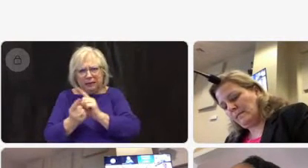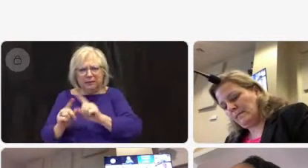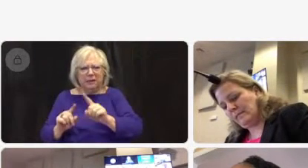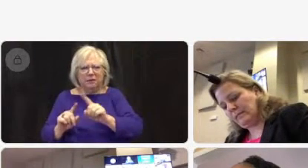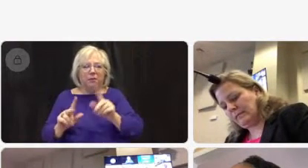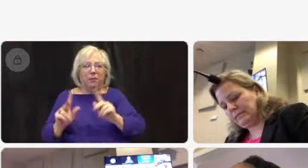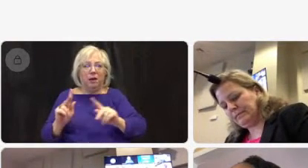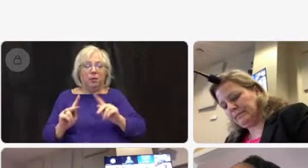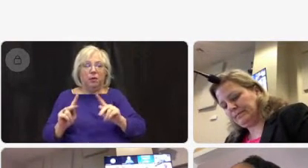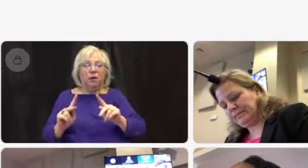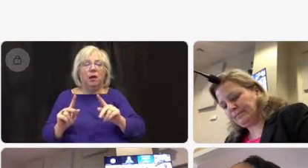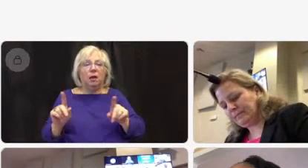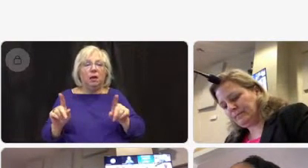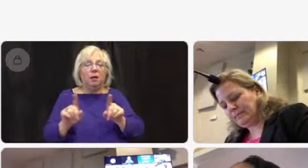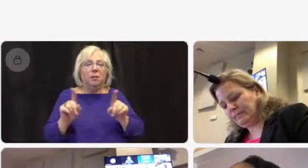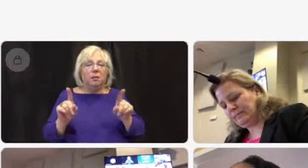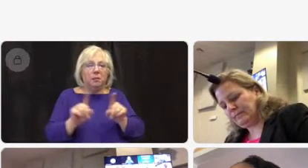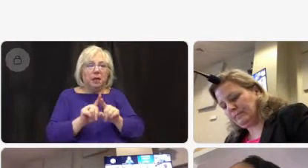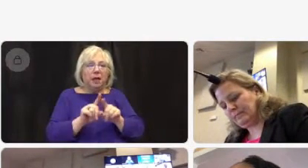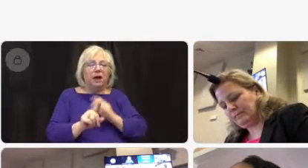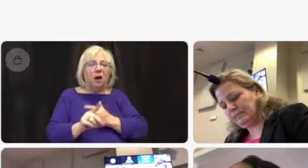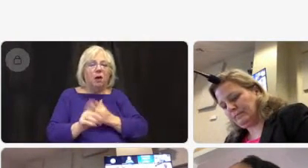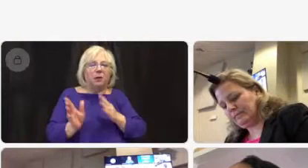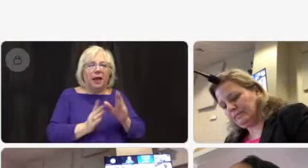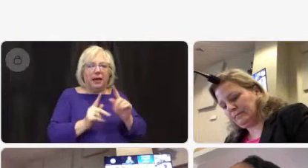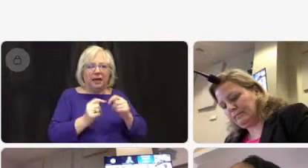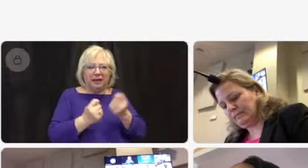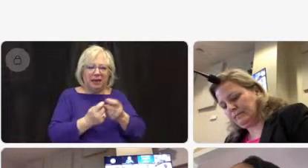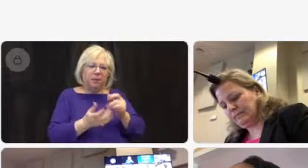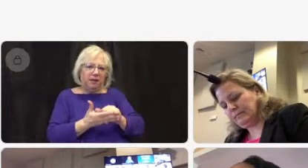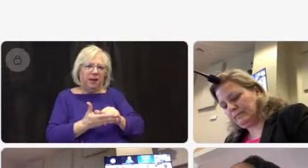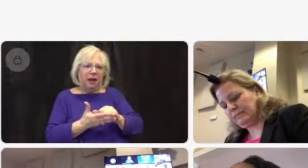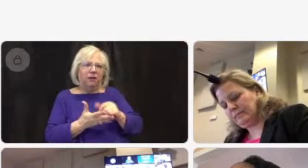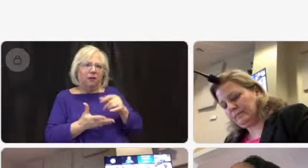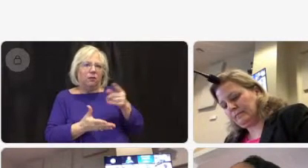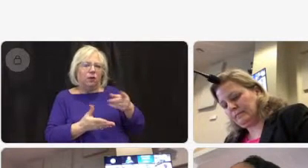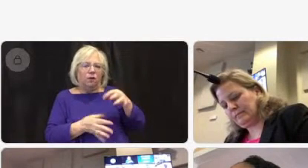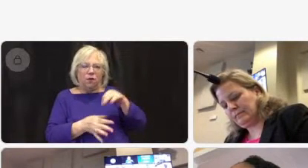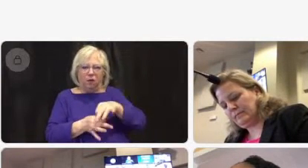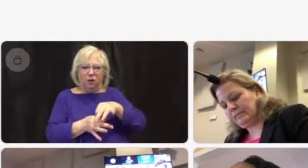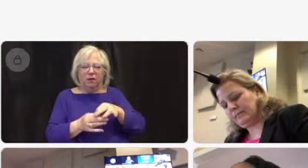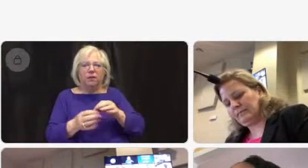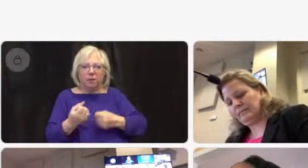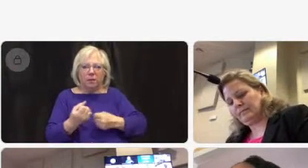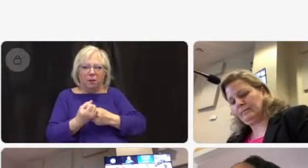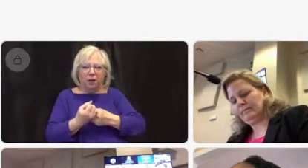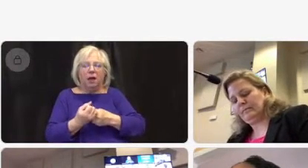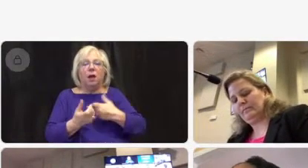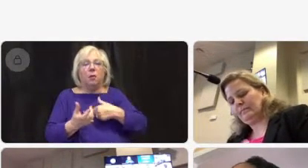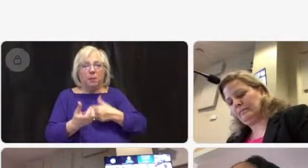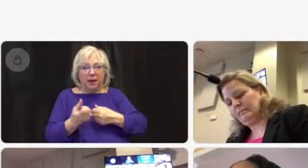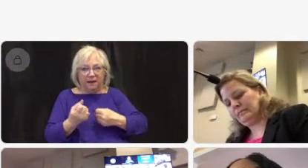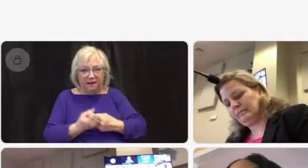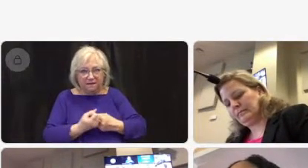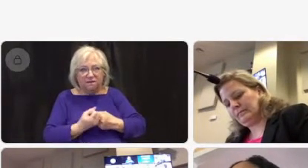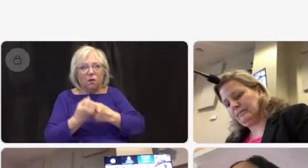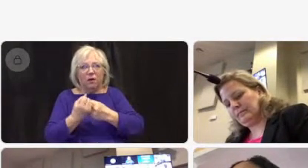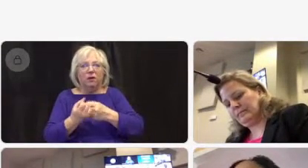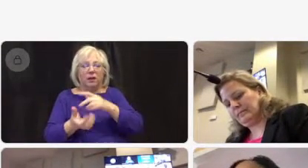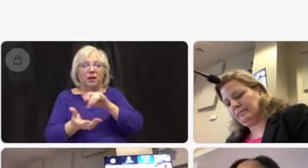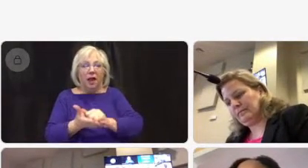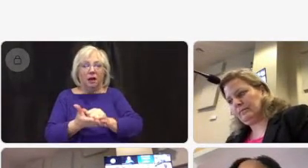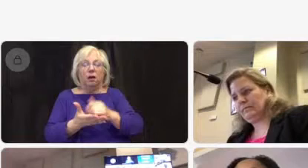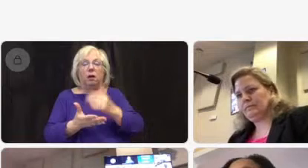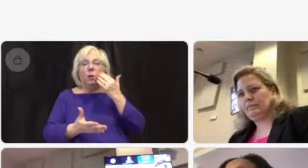alongside our planning team. That's what you all voted on. That's what we've been enforcing. We know